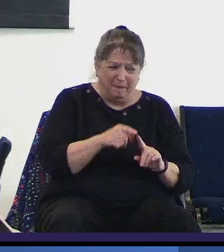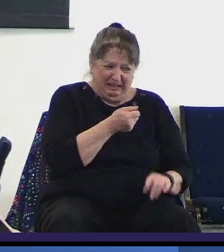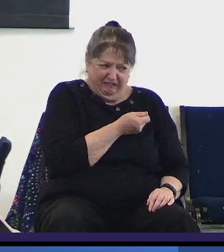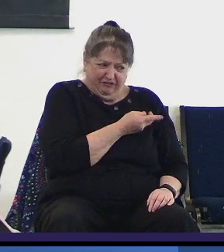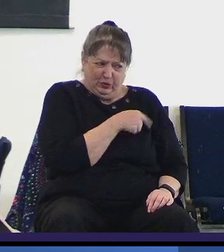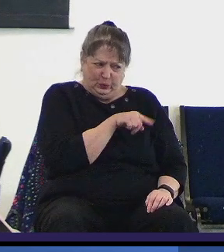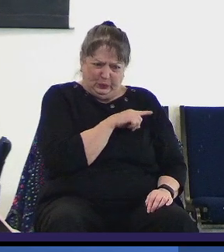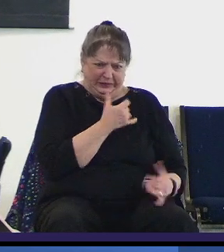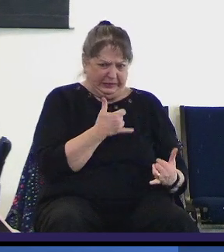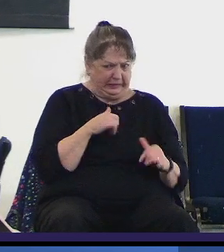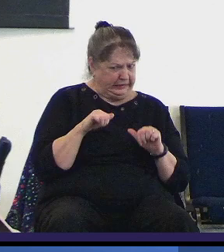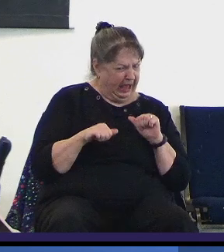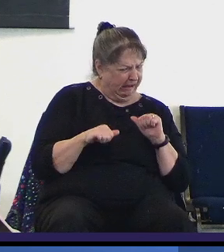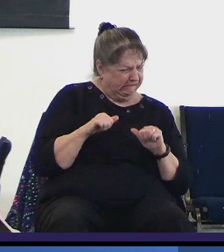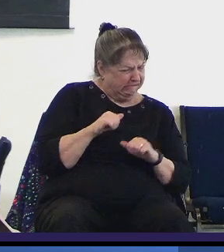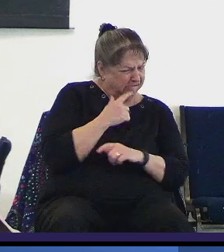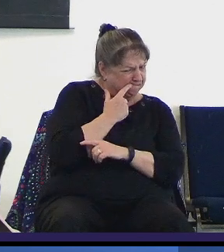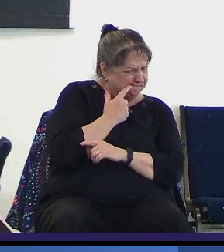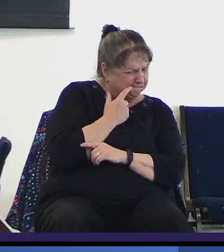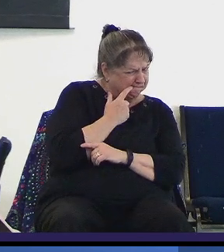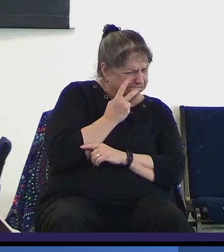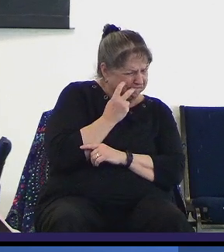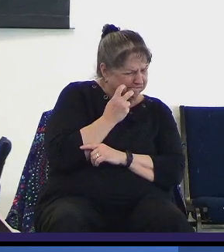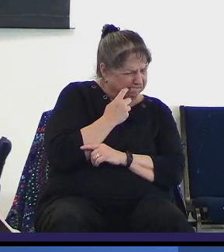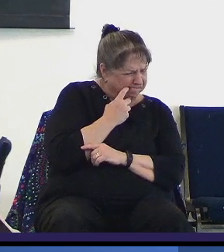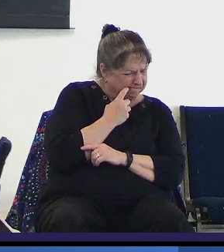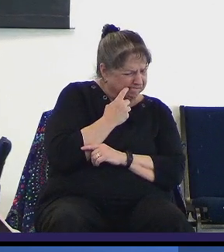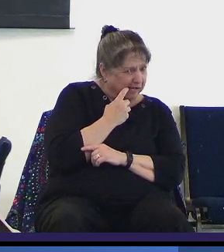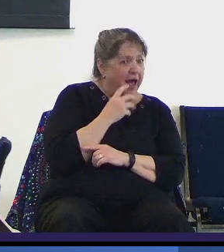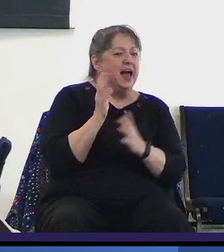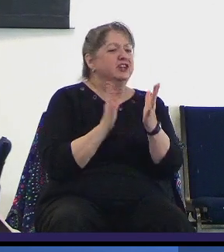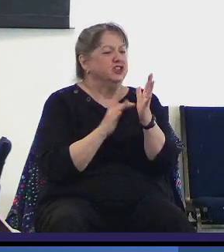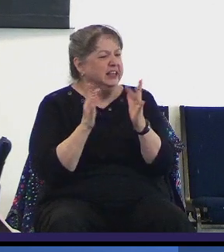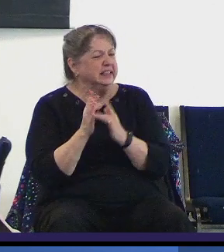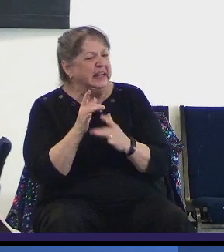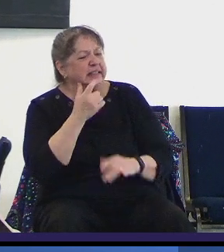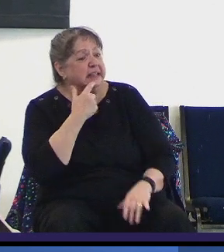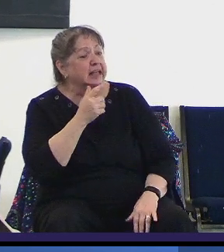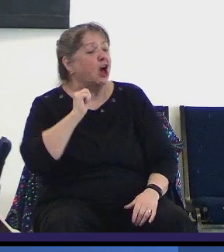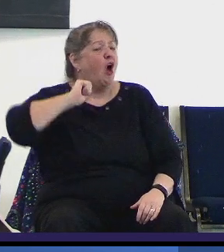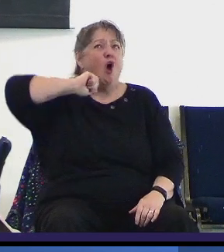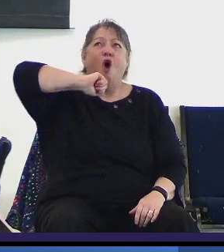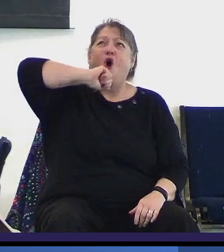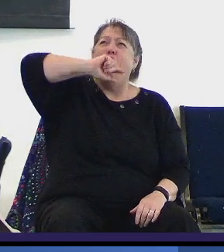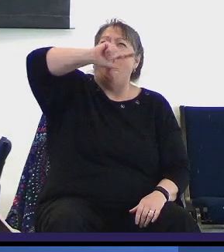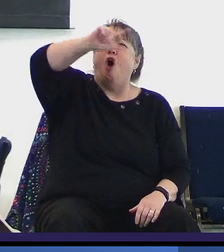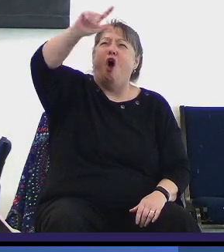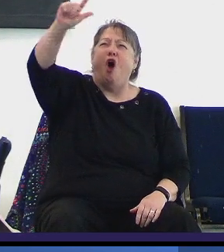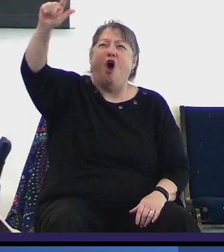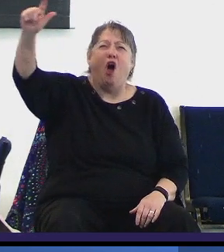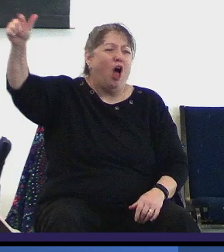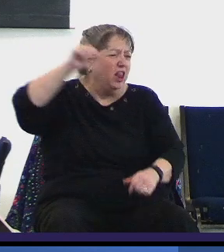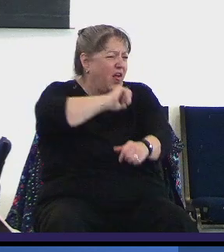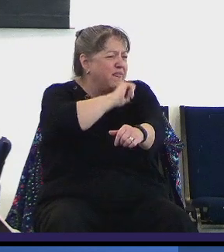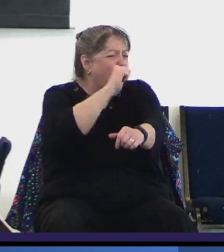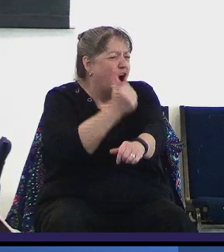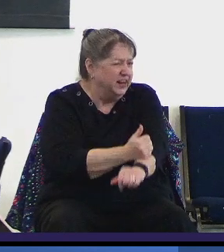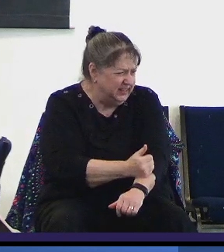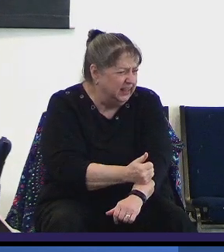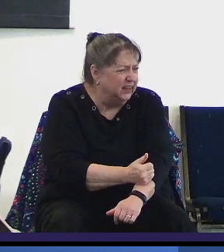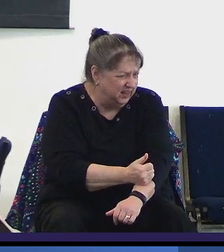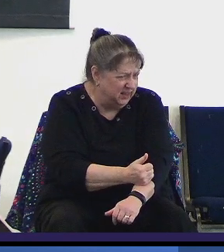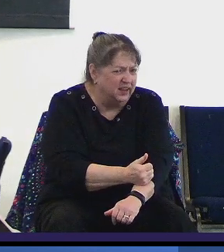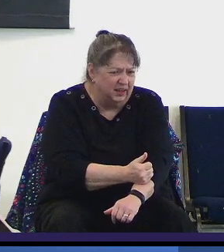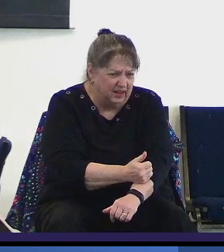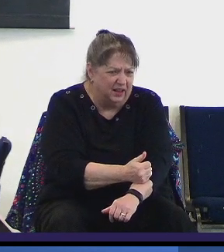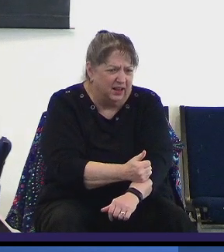18, Jesus declares that all authority in heaven. Please hear this. If we're going to understand what